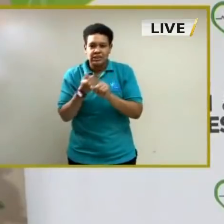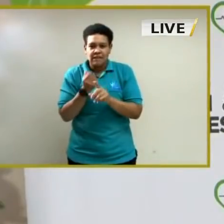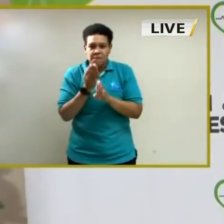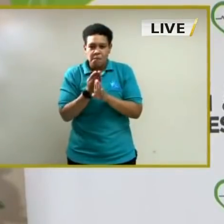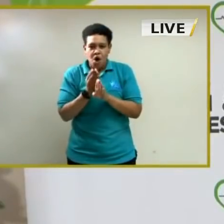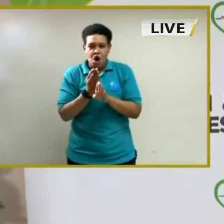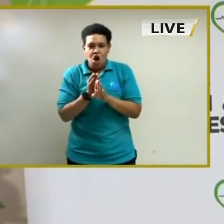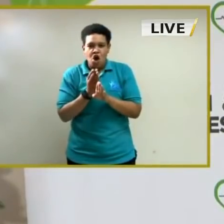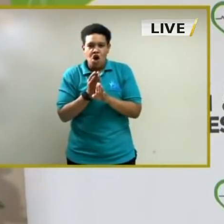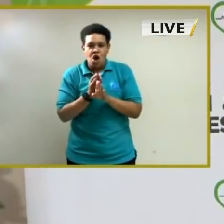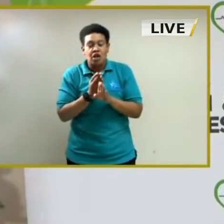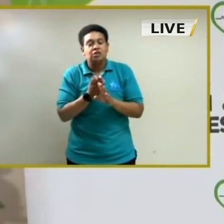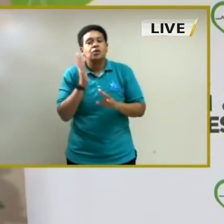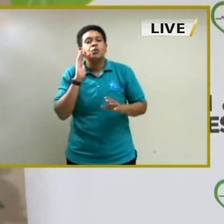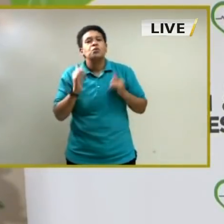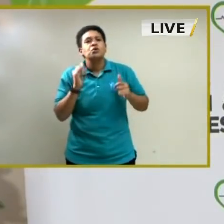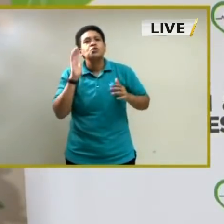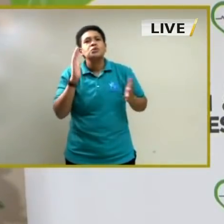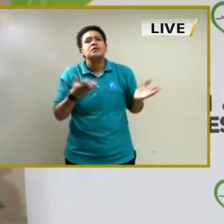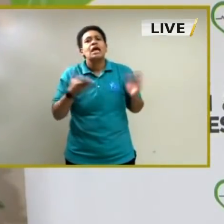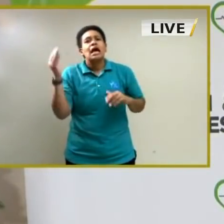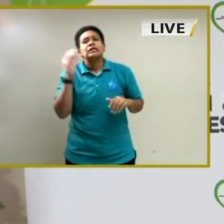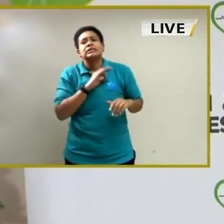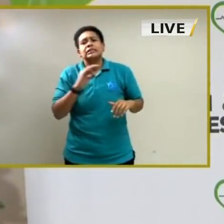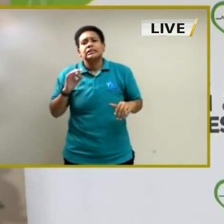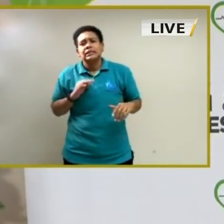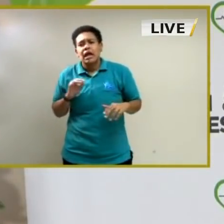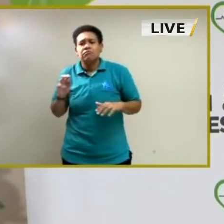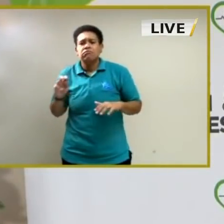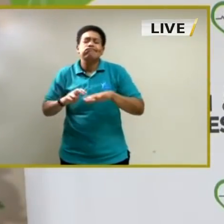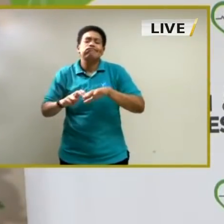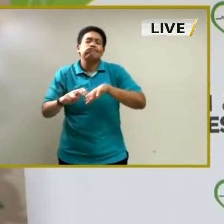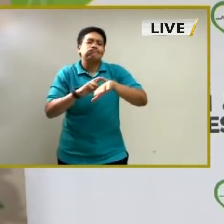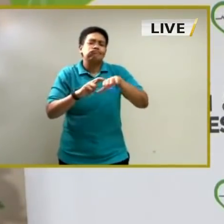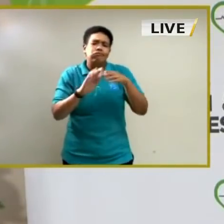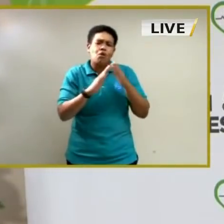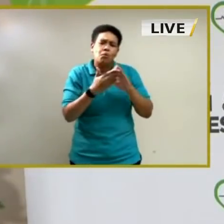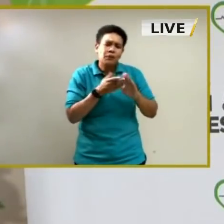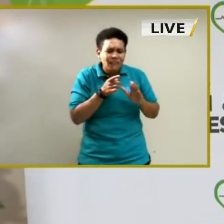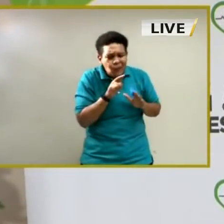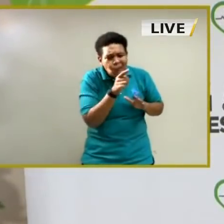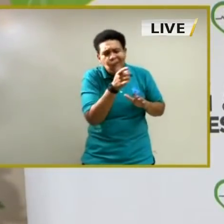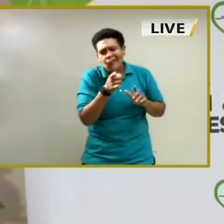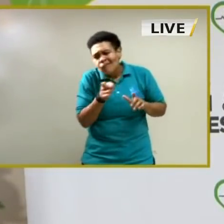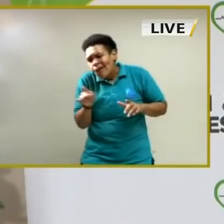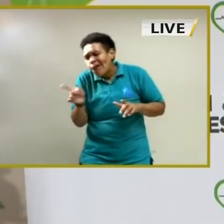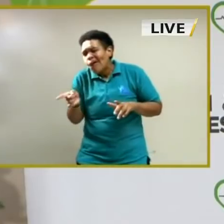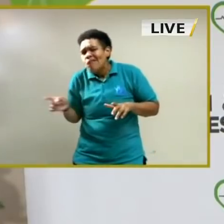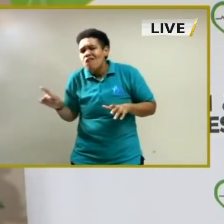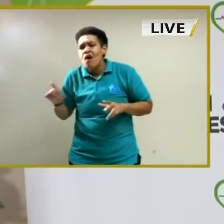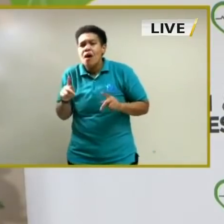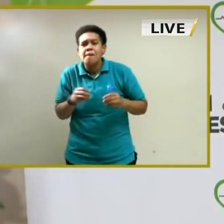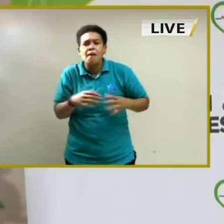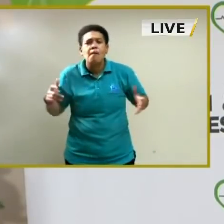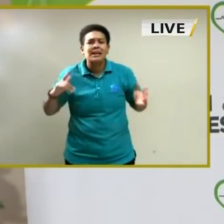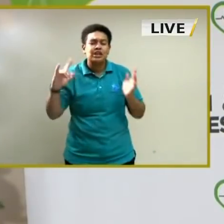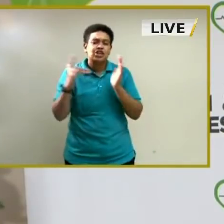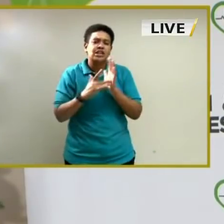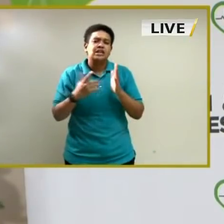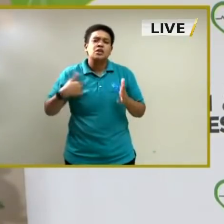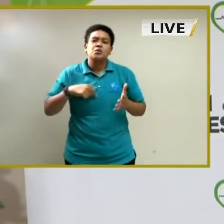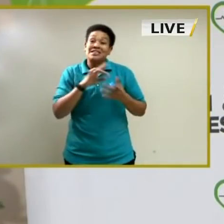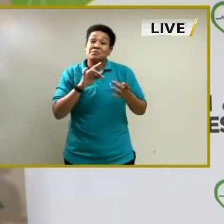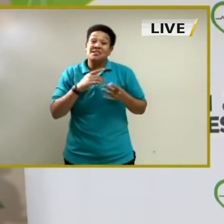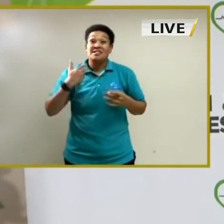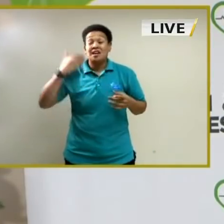buses that will take the staff into communities, remote parts, population centers. As we speak, I know